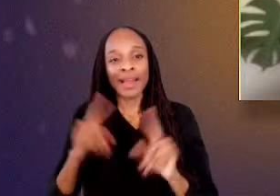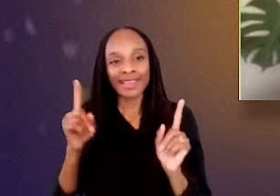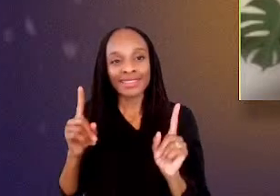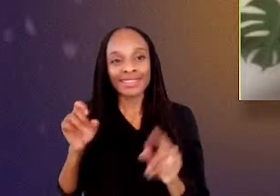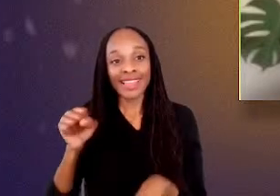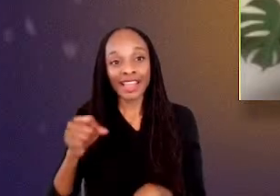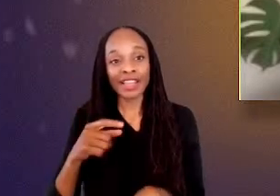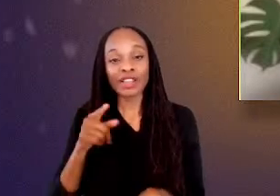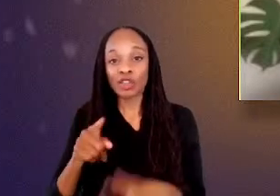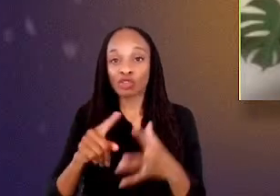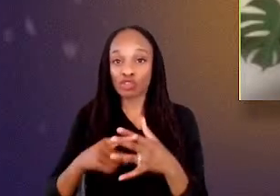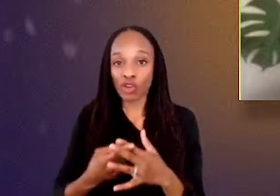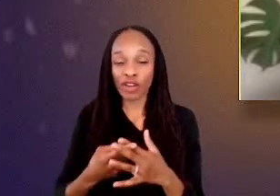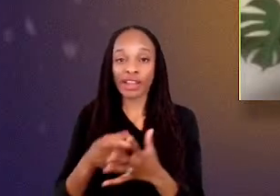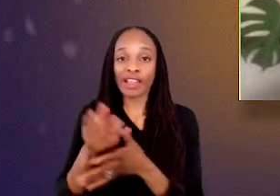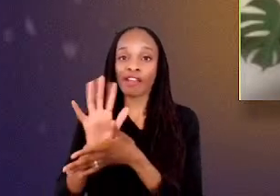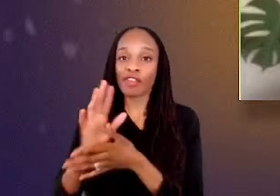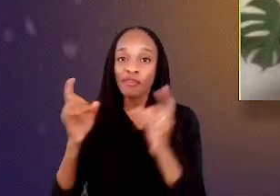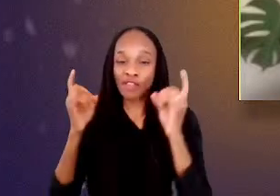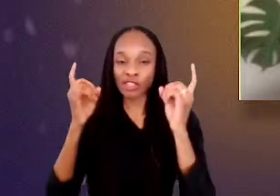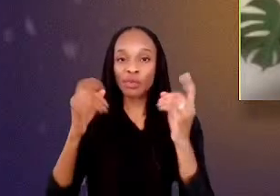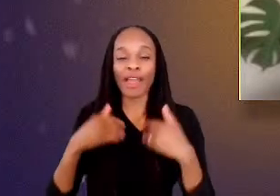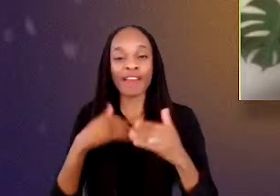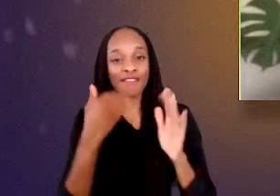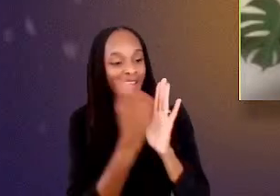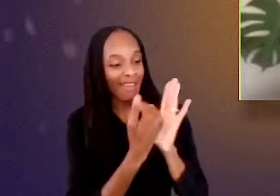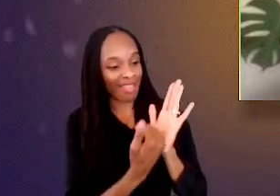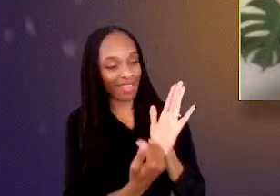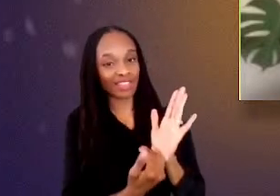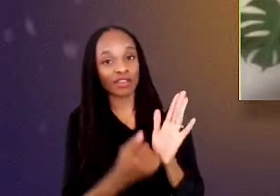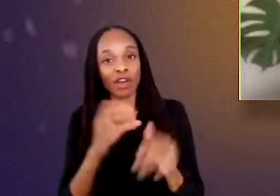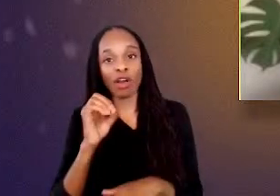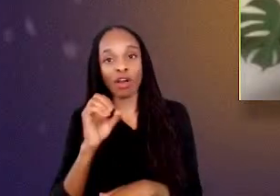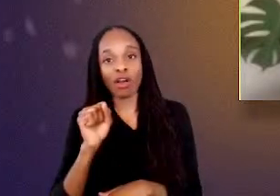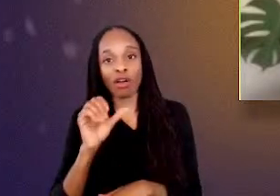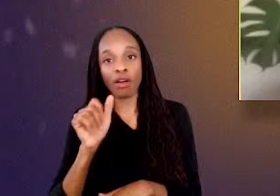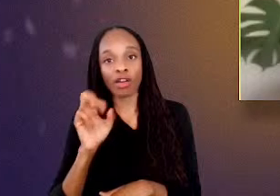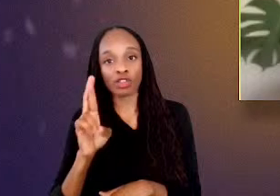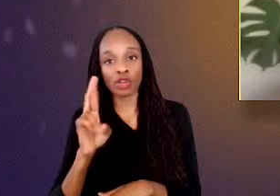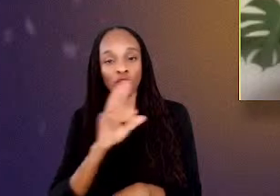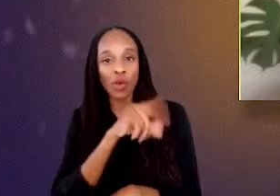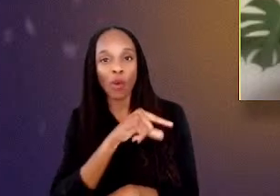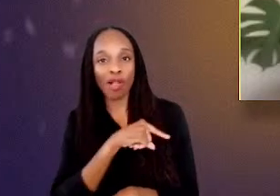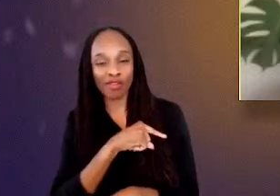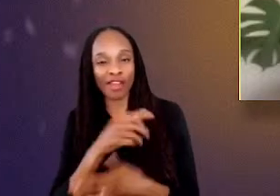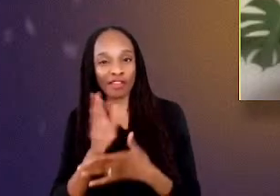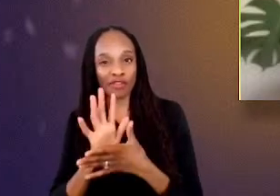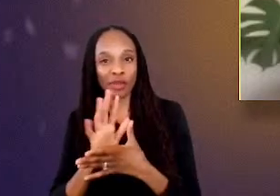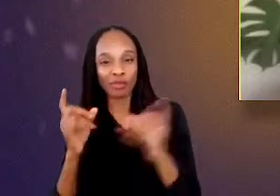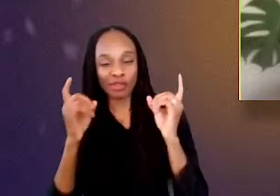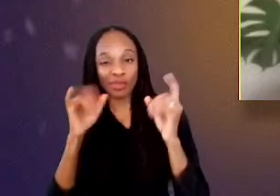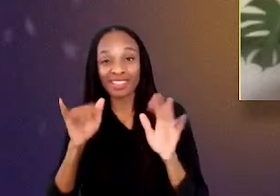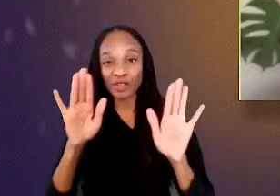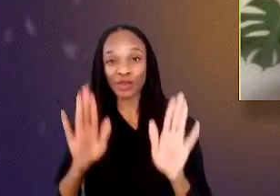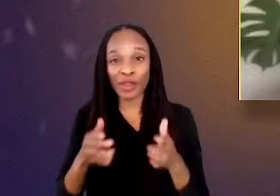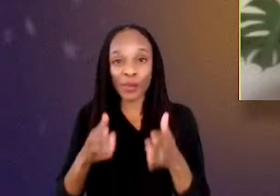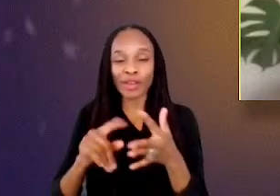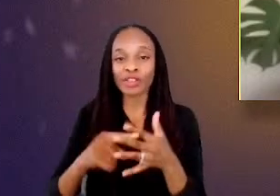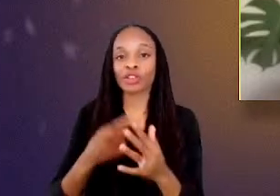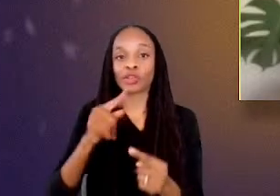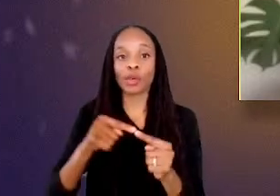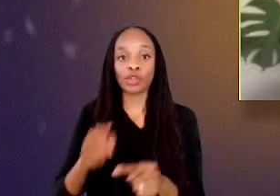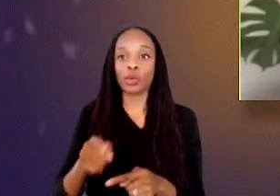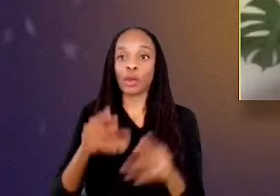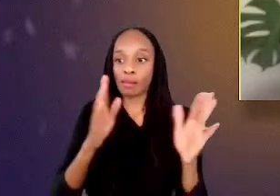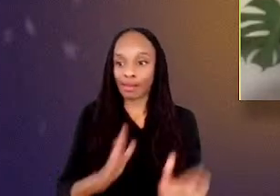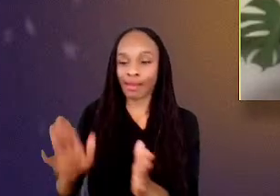So you started a film festival. There's a list of Oscar qualifying film festivals is the great way to start. So when you're planning your festival strategy,